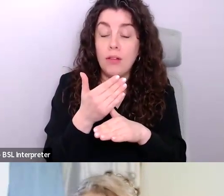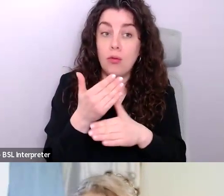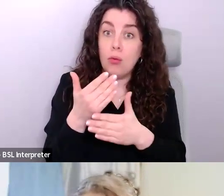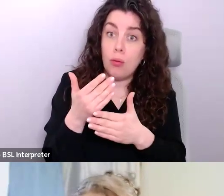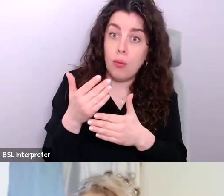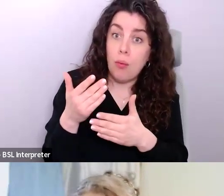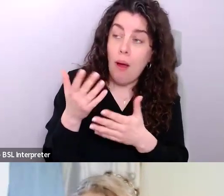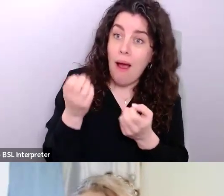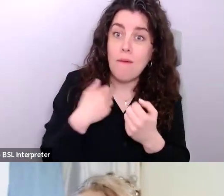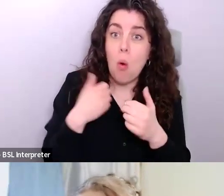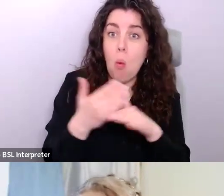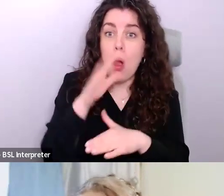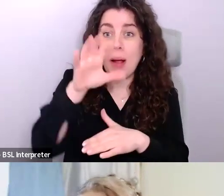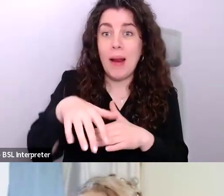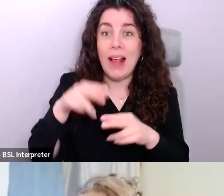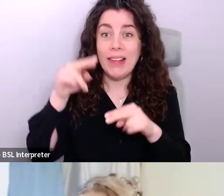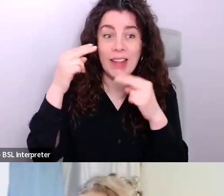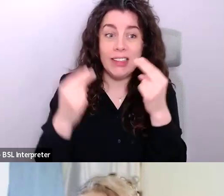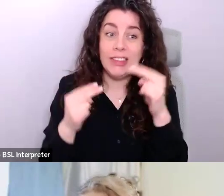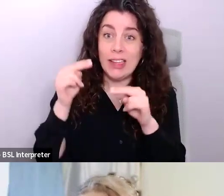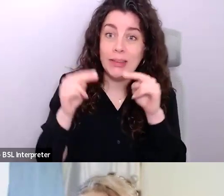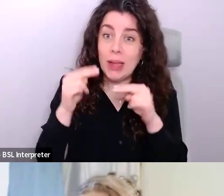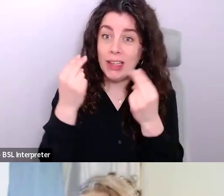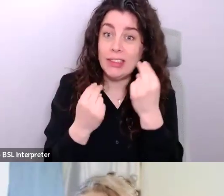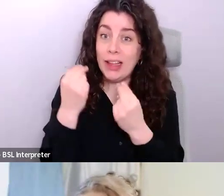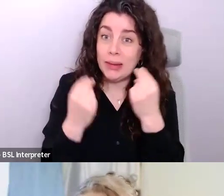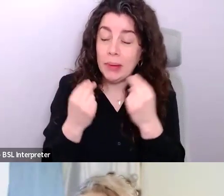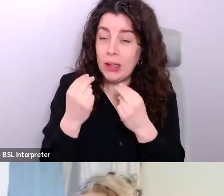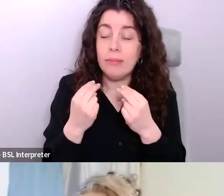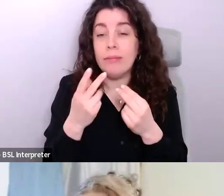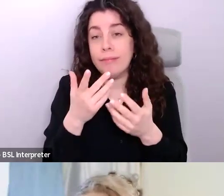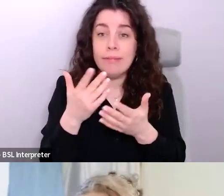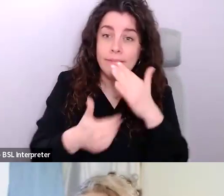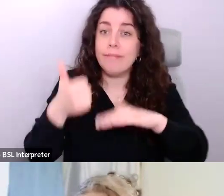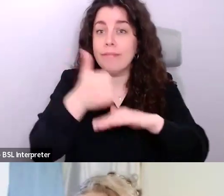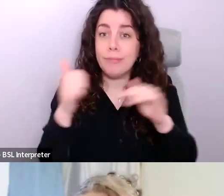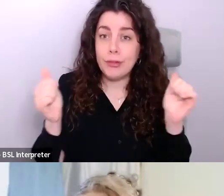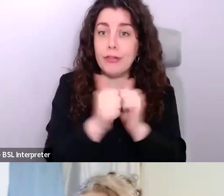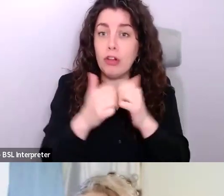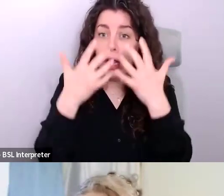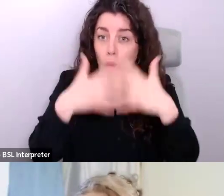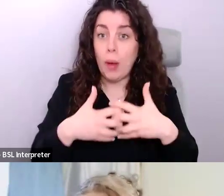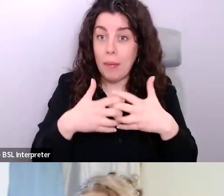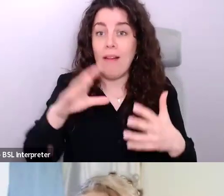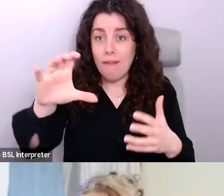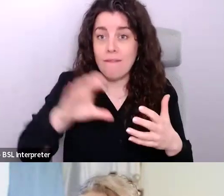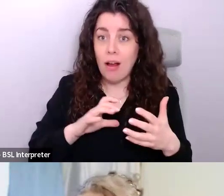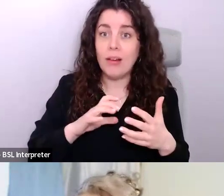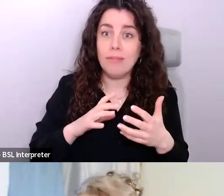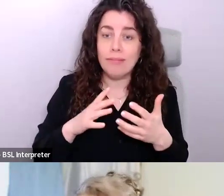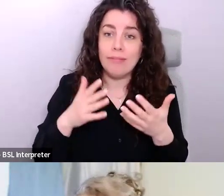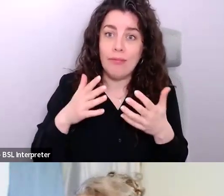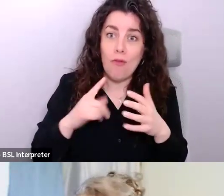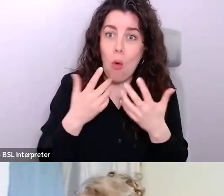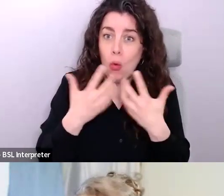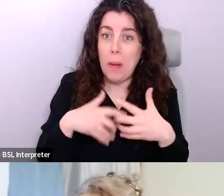and adjustments were made and equipment was funded, which was really good. But then,